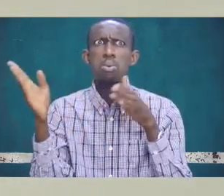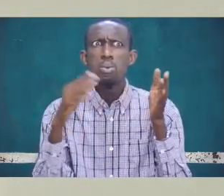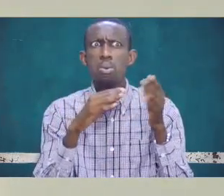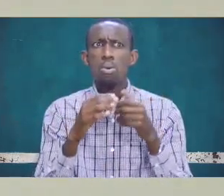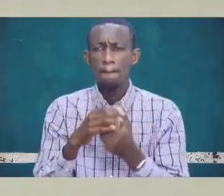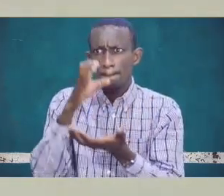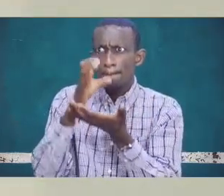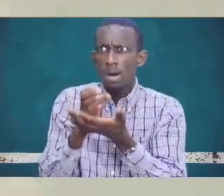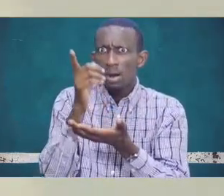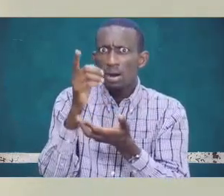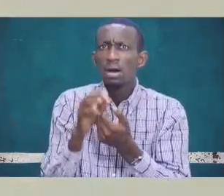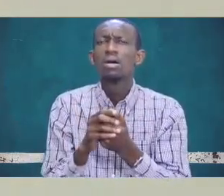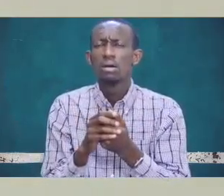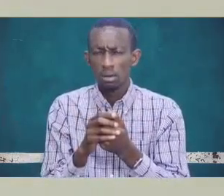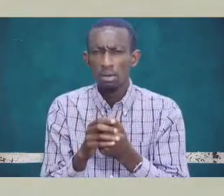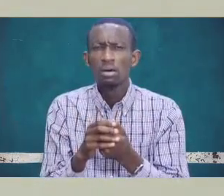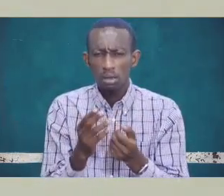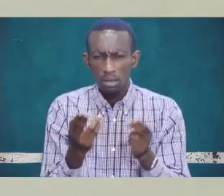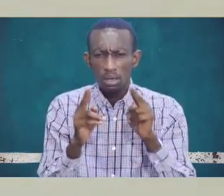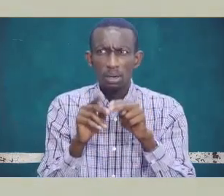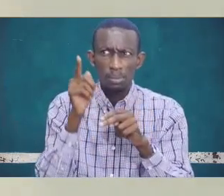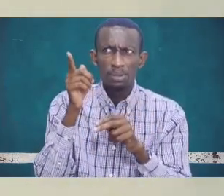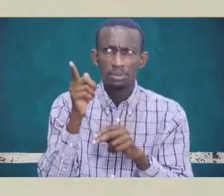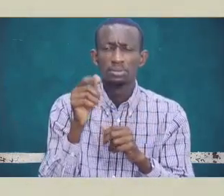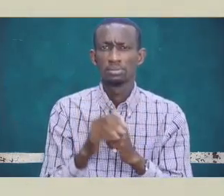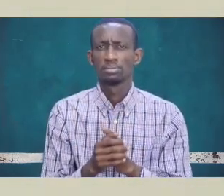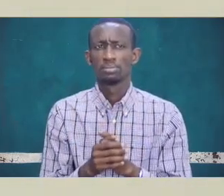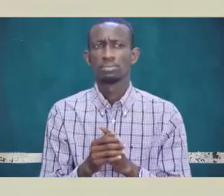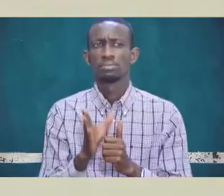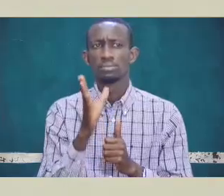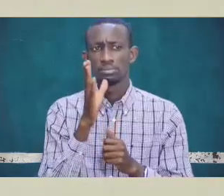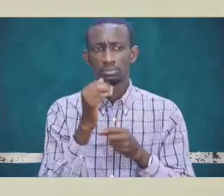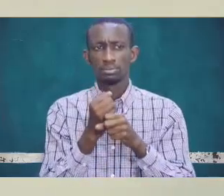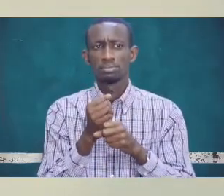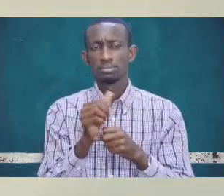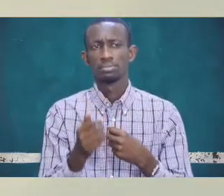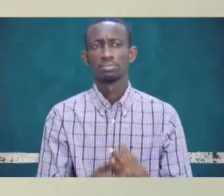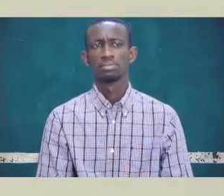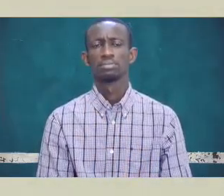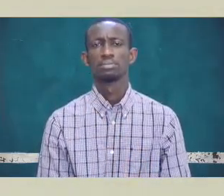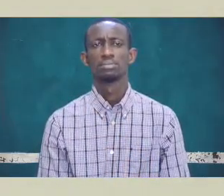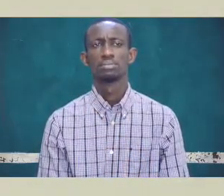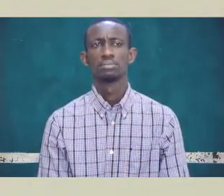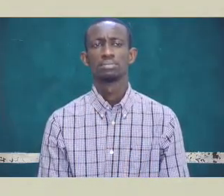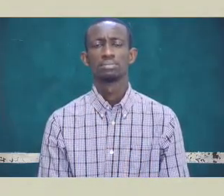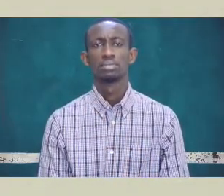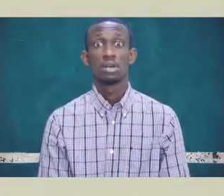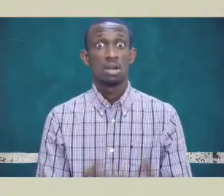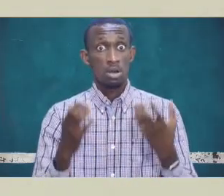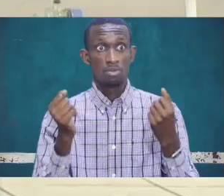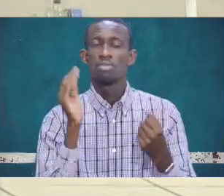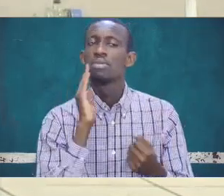So that means there is something that is going on. So let's do, you have the